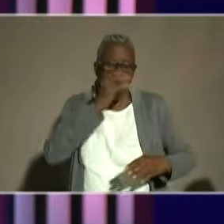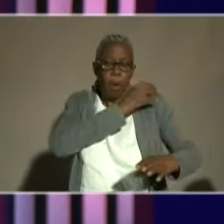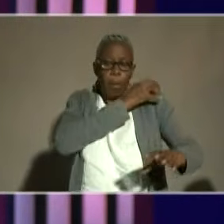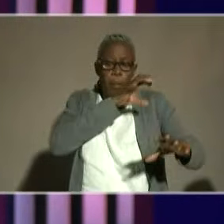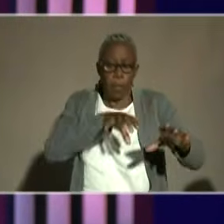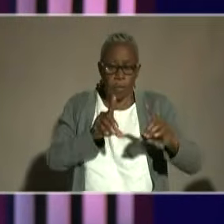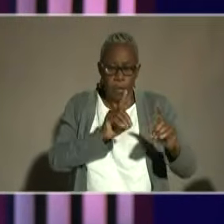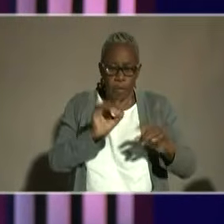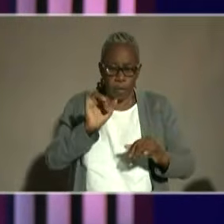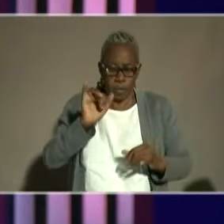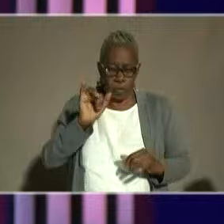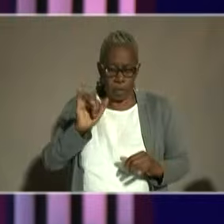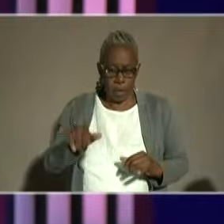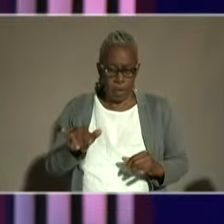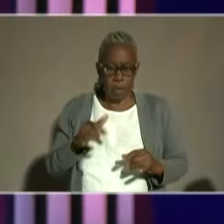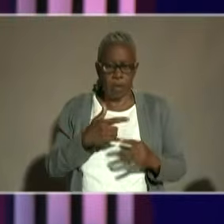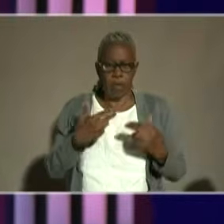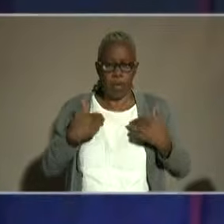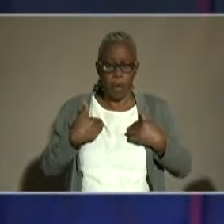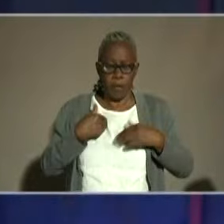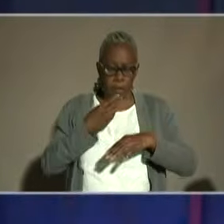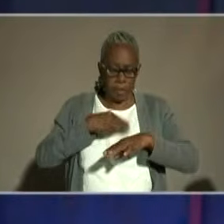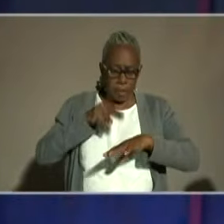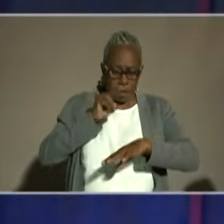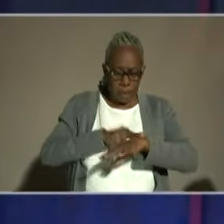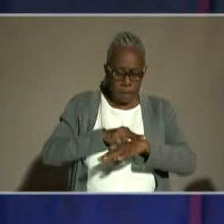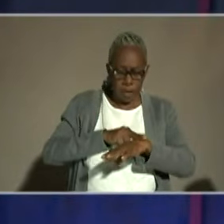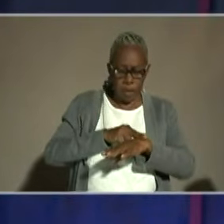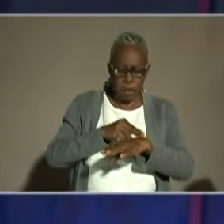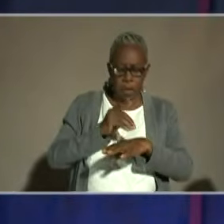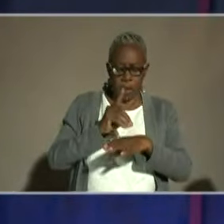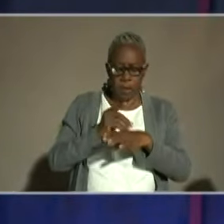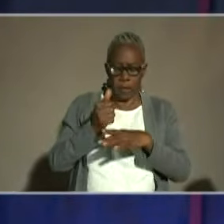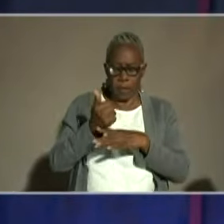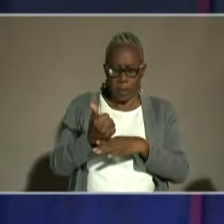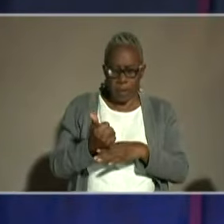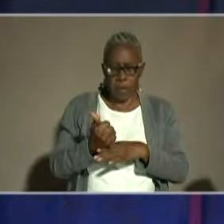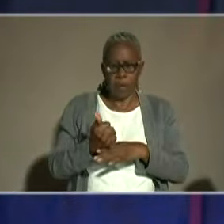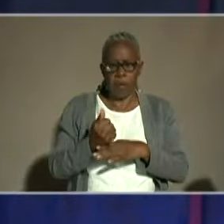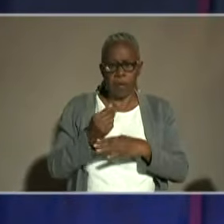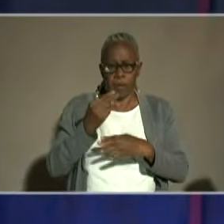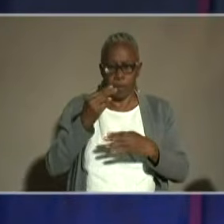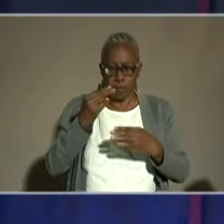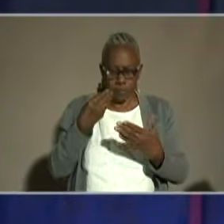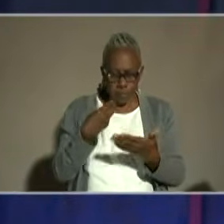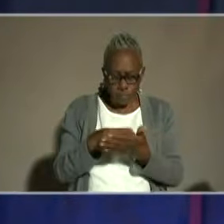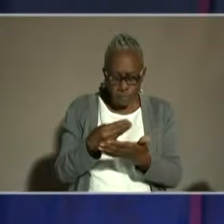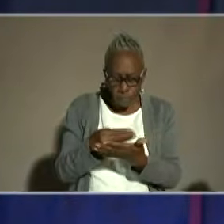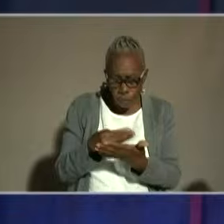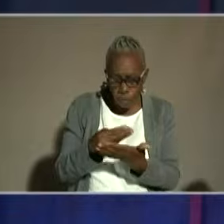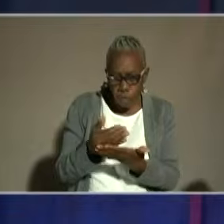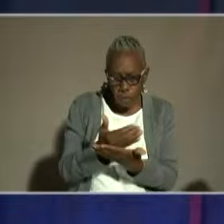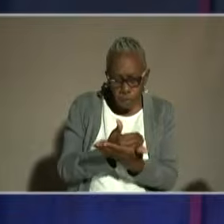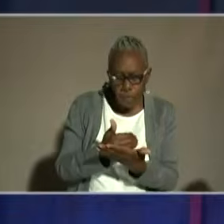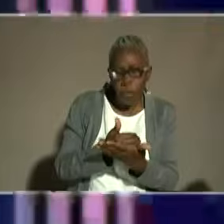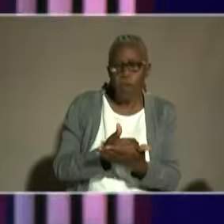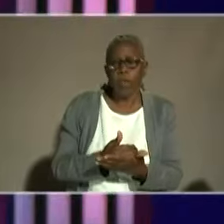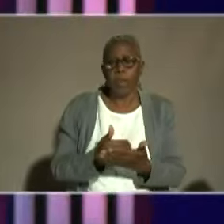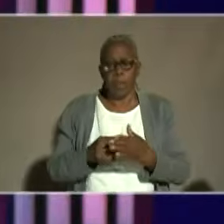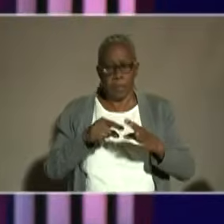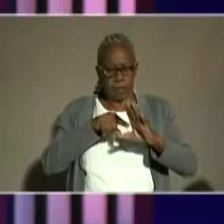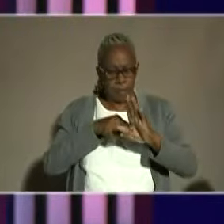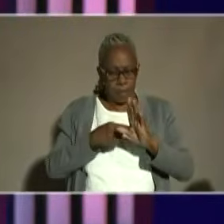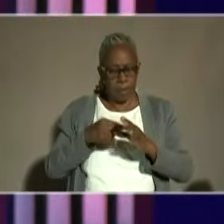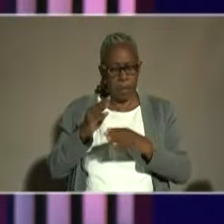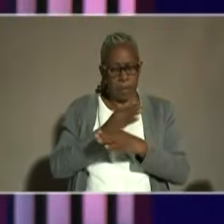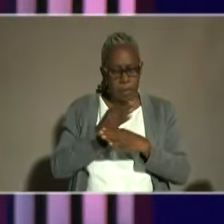that's why we have the National Disabilities Fund, which we will establish to help them to get a start in life in the area of business and fulfill